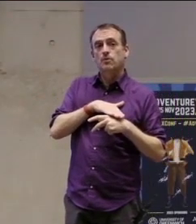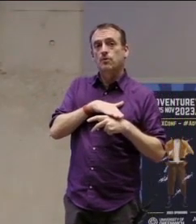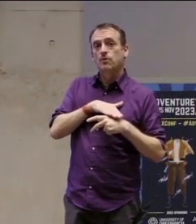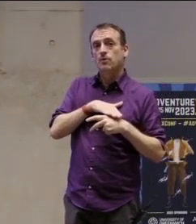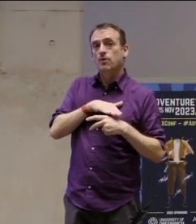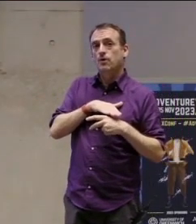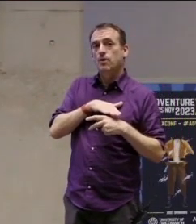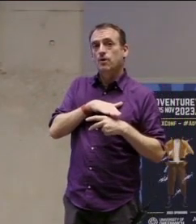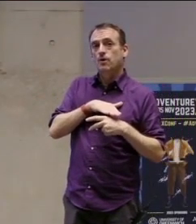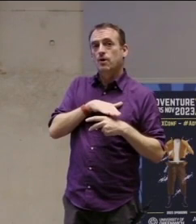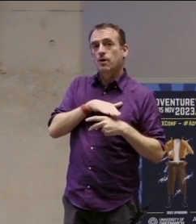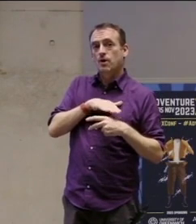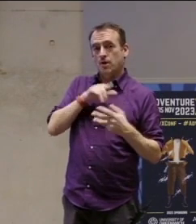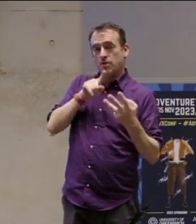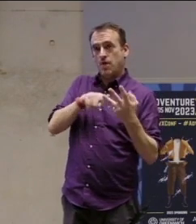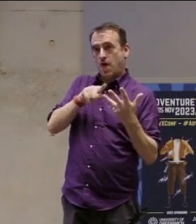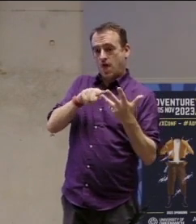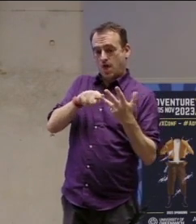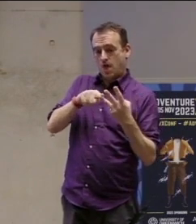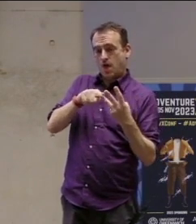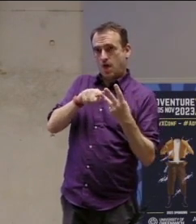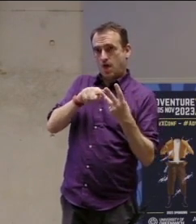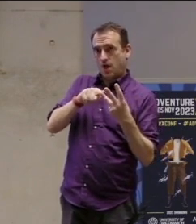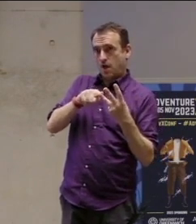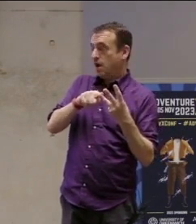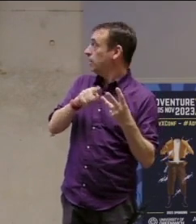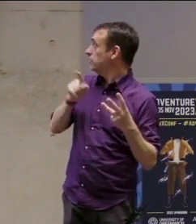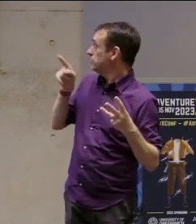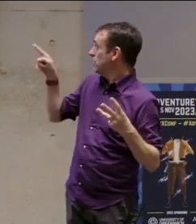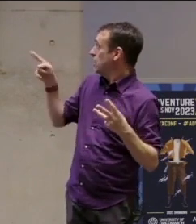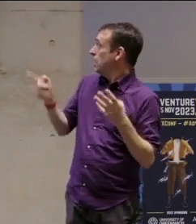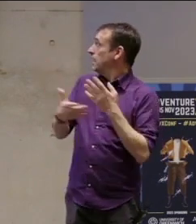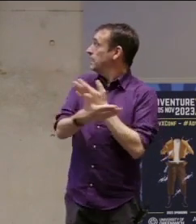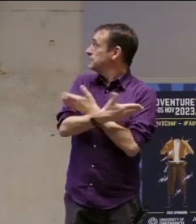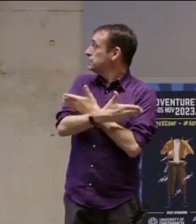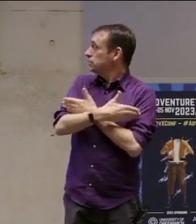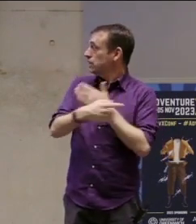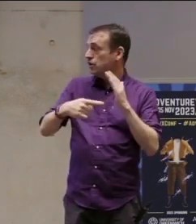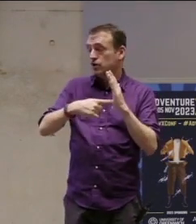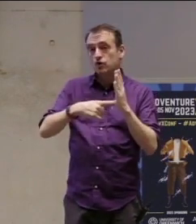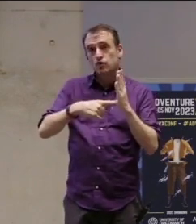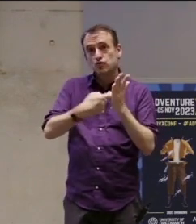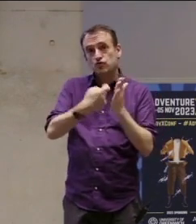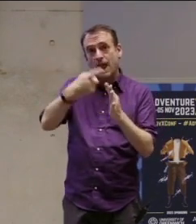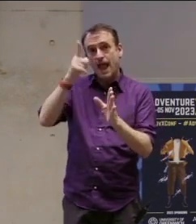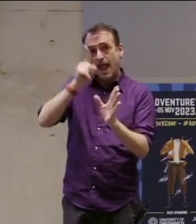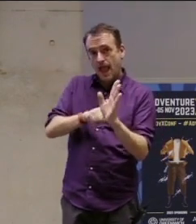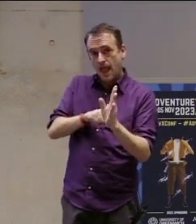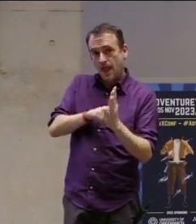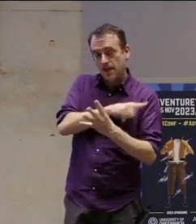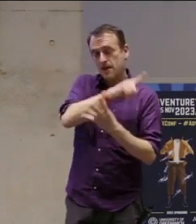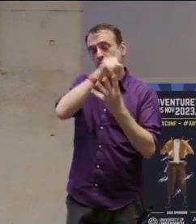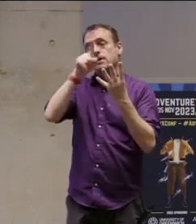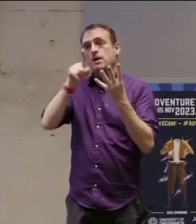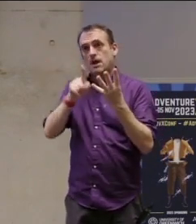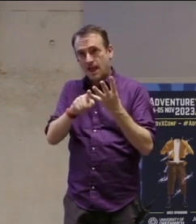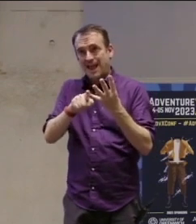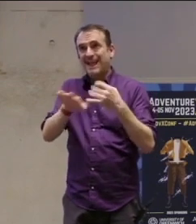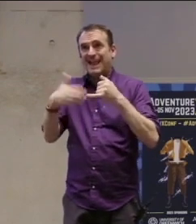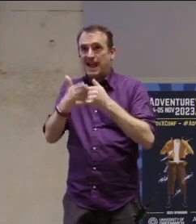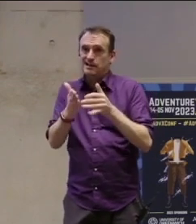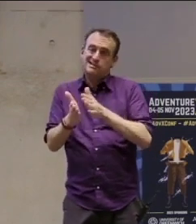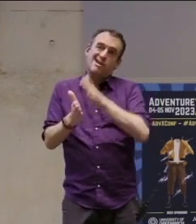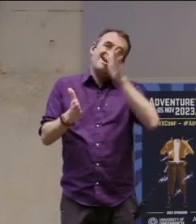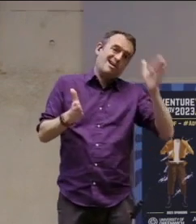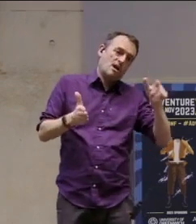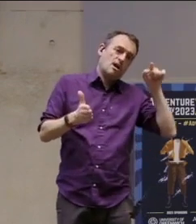that's Trey. So the one with the Wu-Tang chain, that's Trey. And then the one on the far right, her name is Joanna, and she is